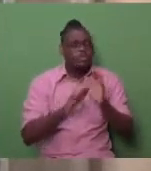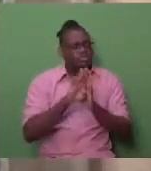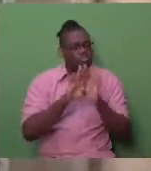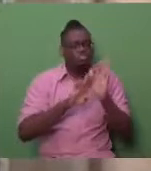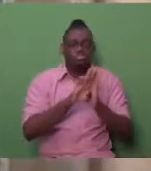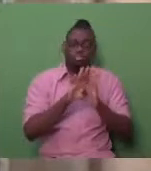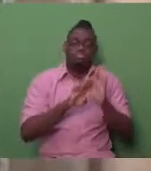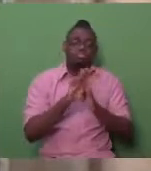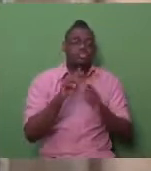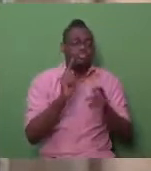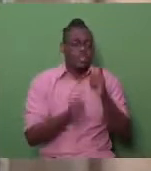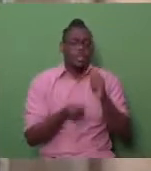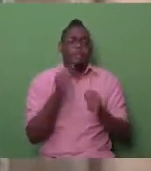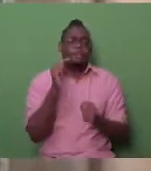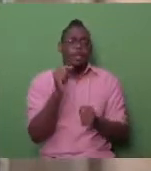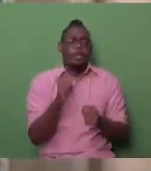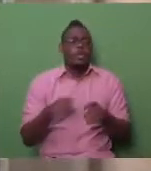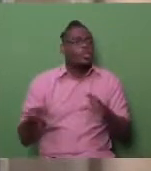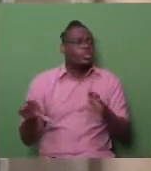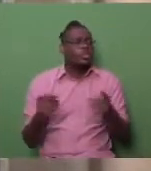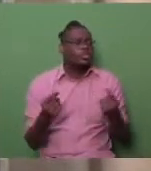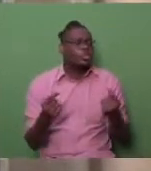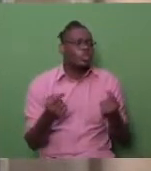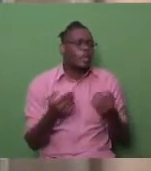we will do it again.